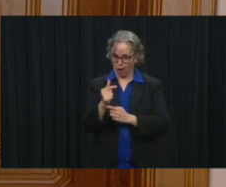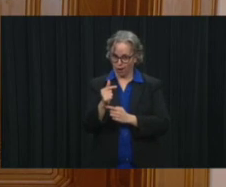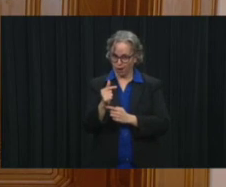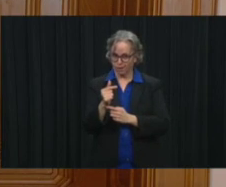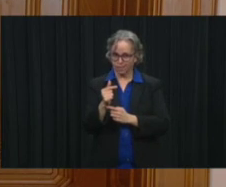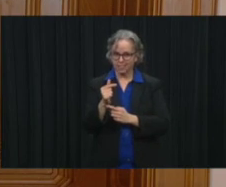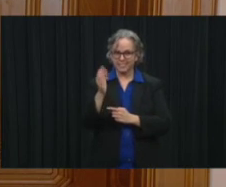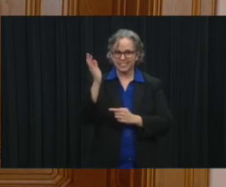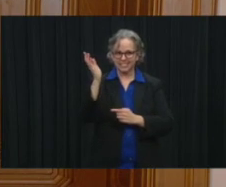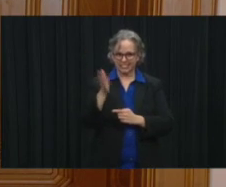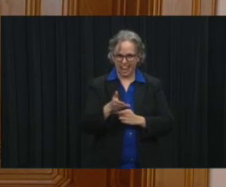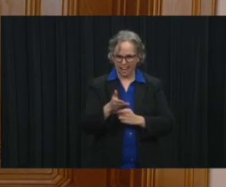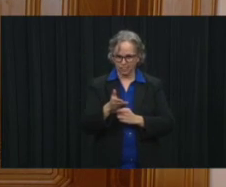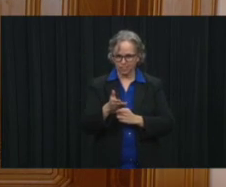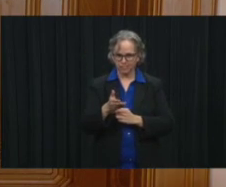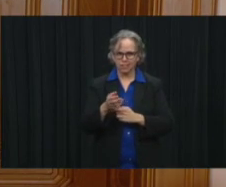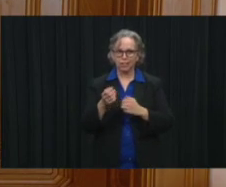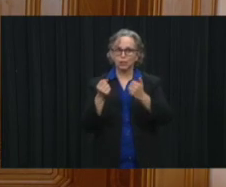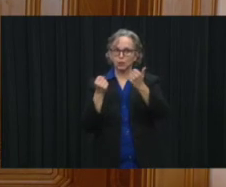ohio.org/support-local-Ohio.